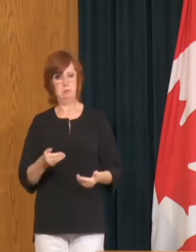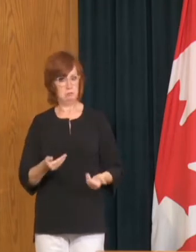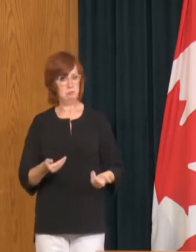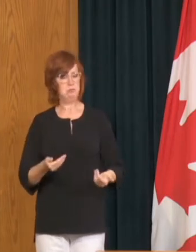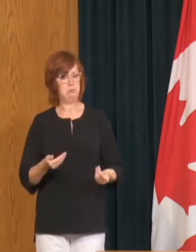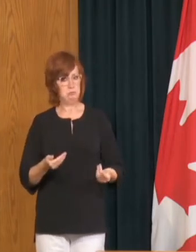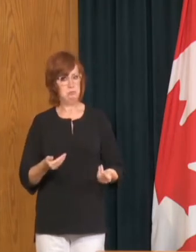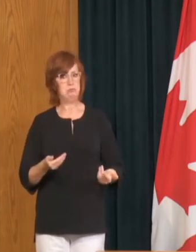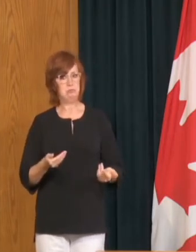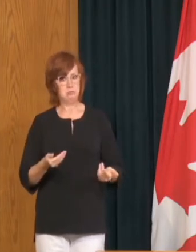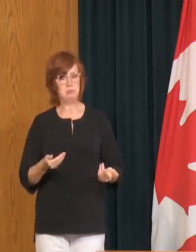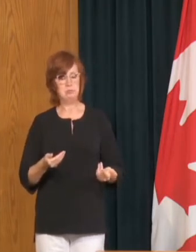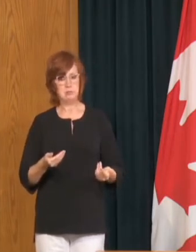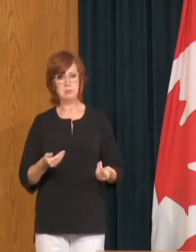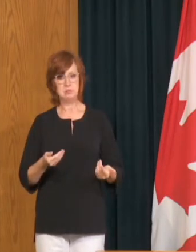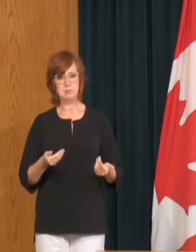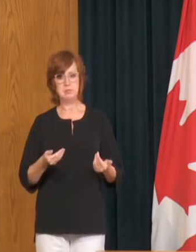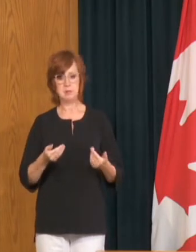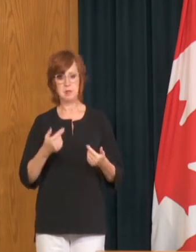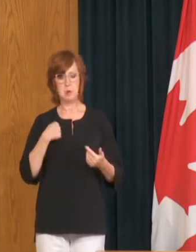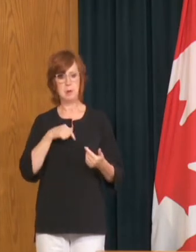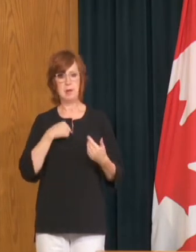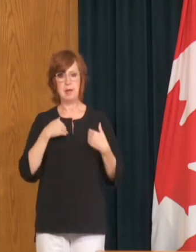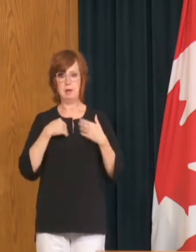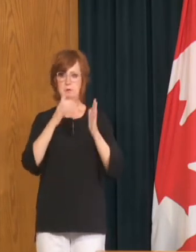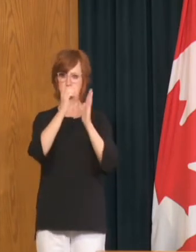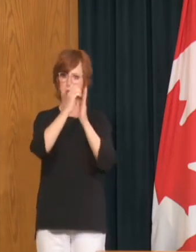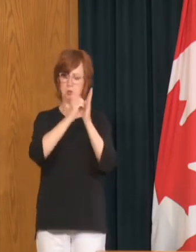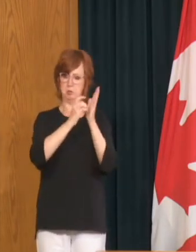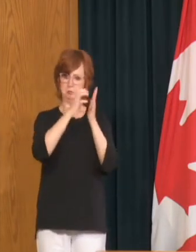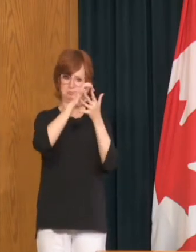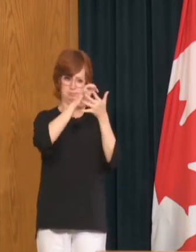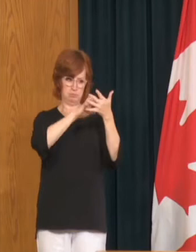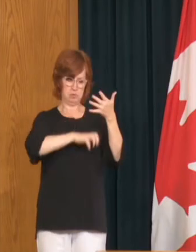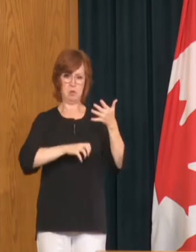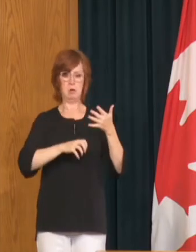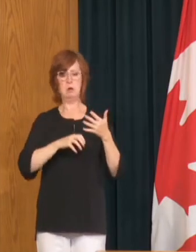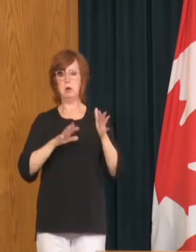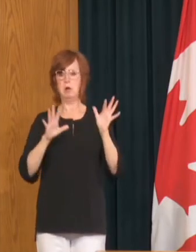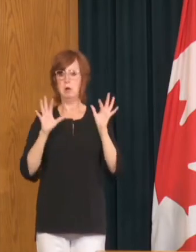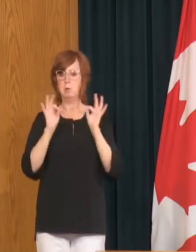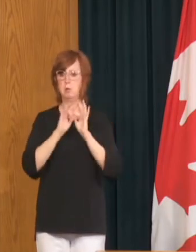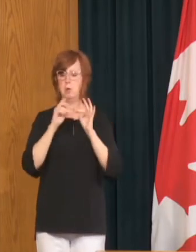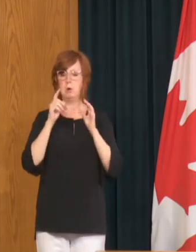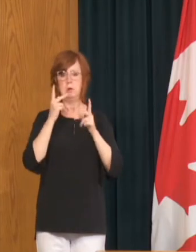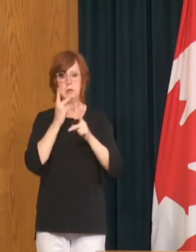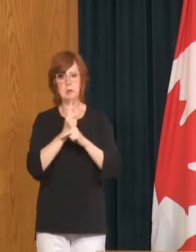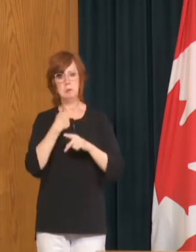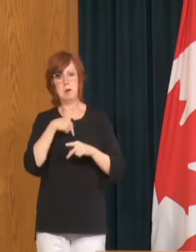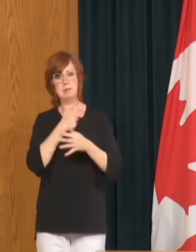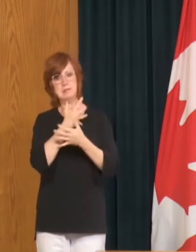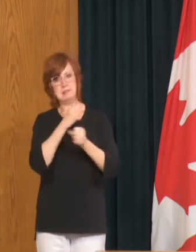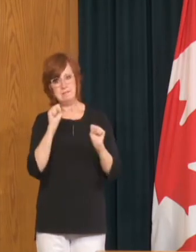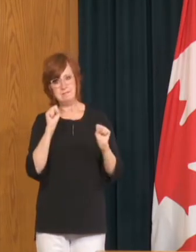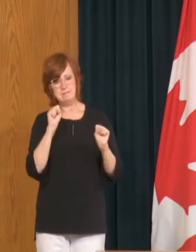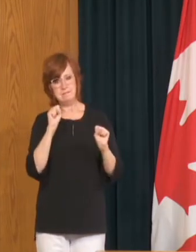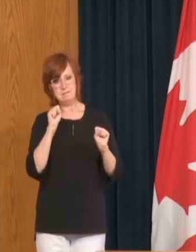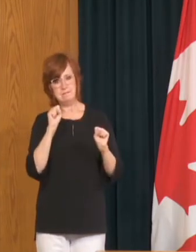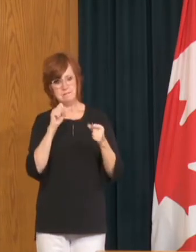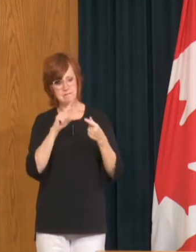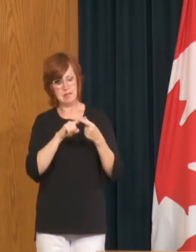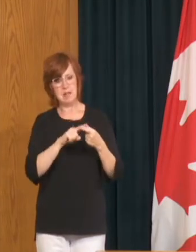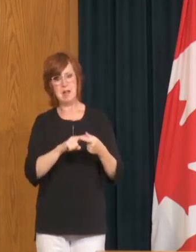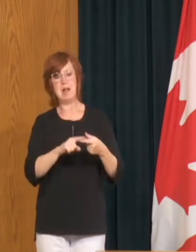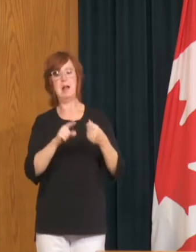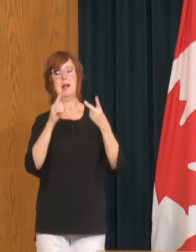can do what. The entire intent of that document is, yes, to keep Saskatchewan people safe, but the secondary attempt is to ensure that we don't have